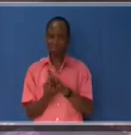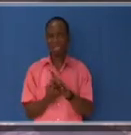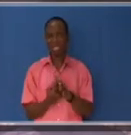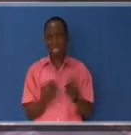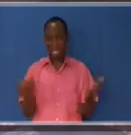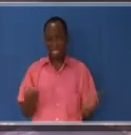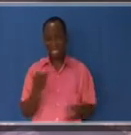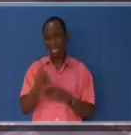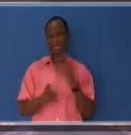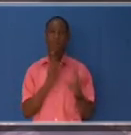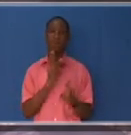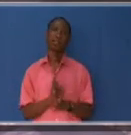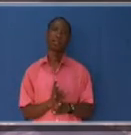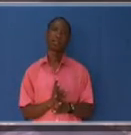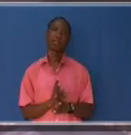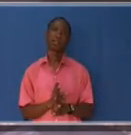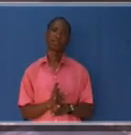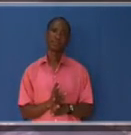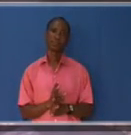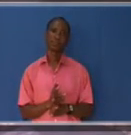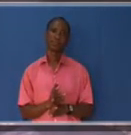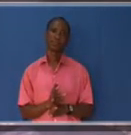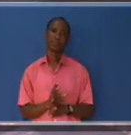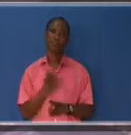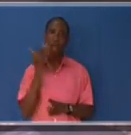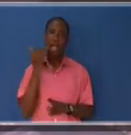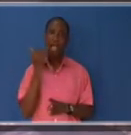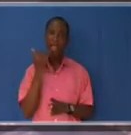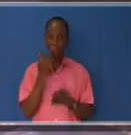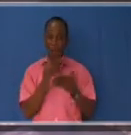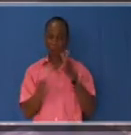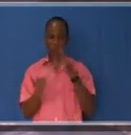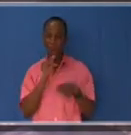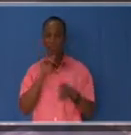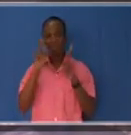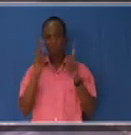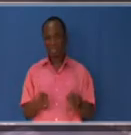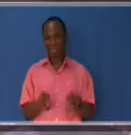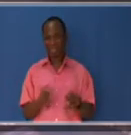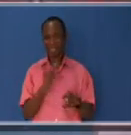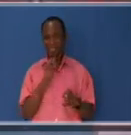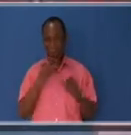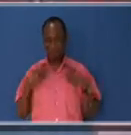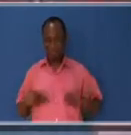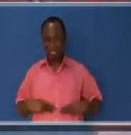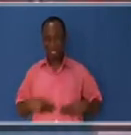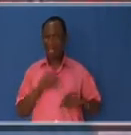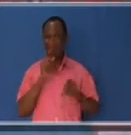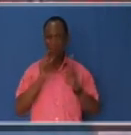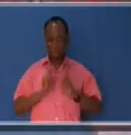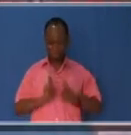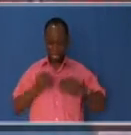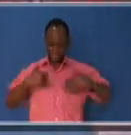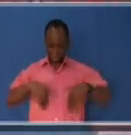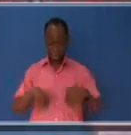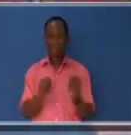1983 years ago, since the Holy Spirit came, because he is not a human being, he still is with